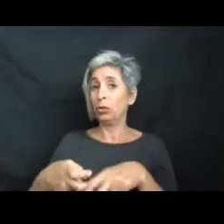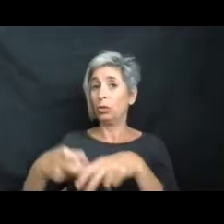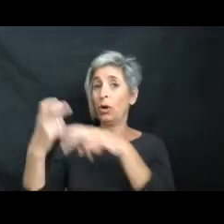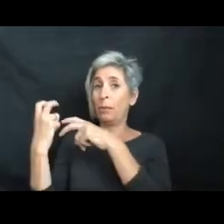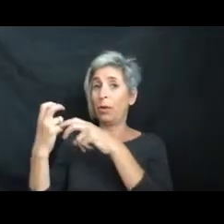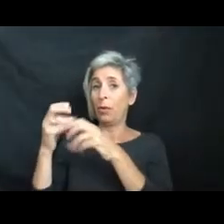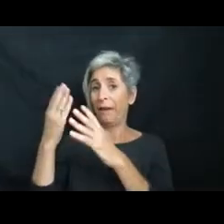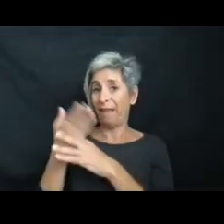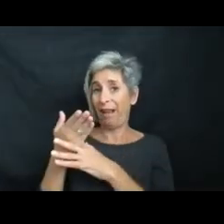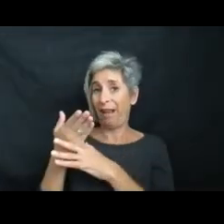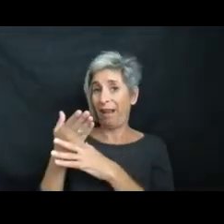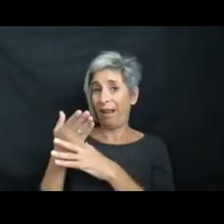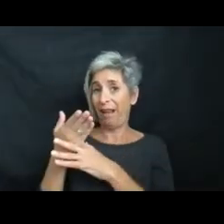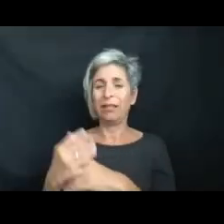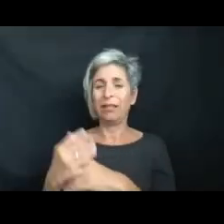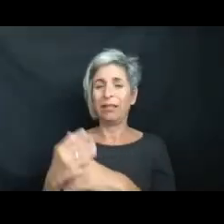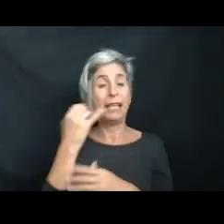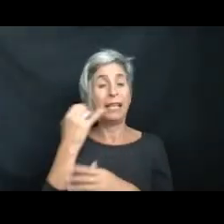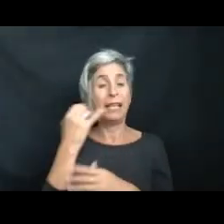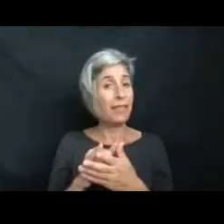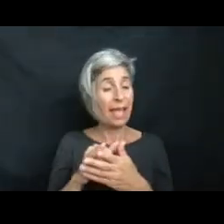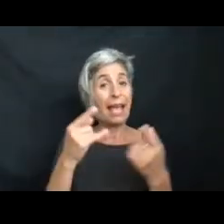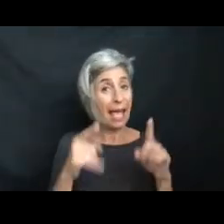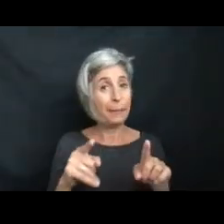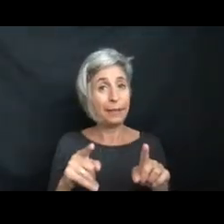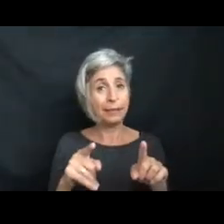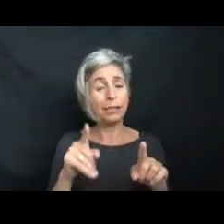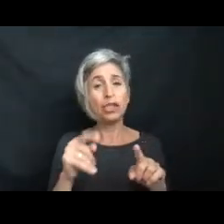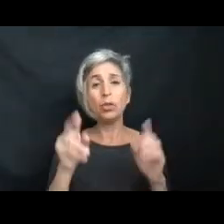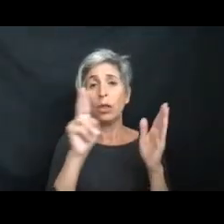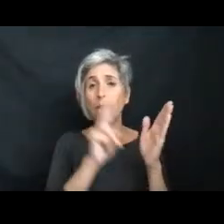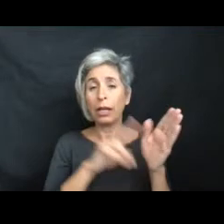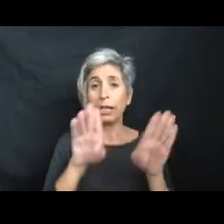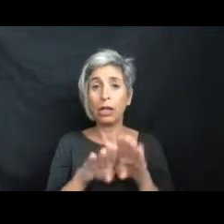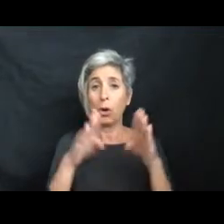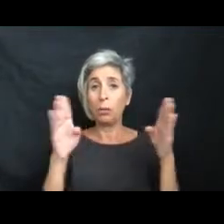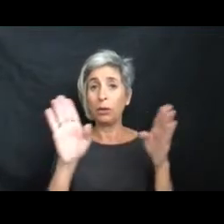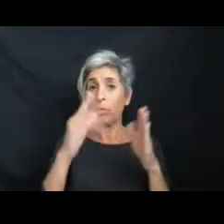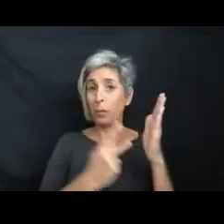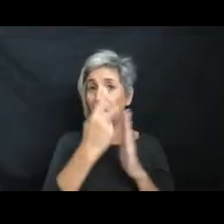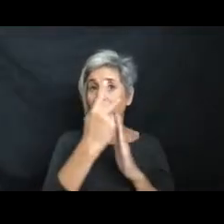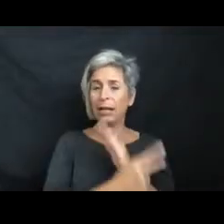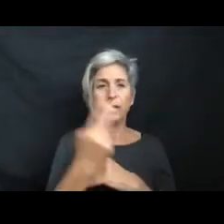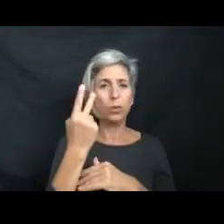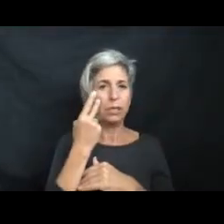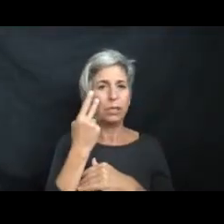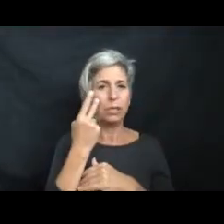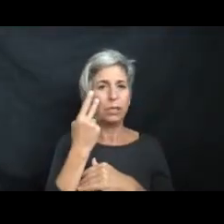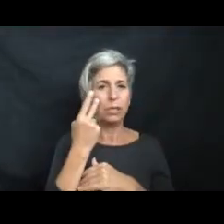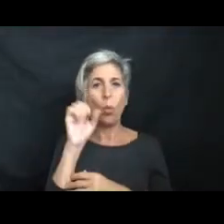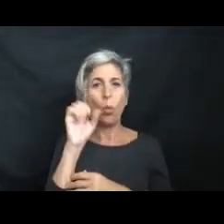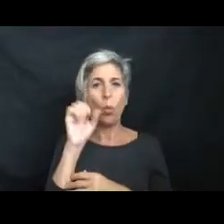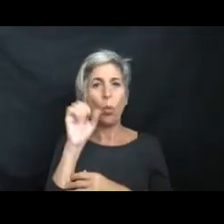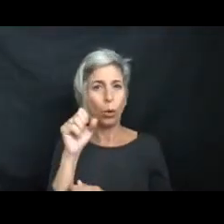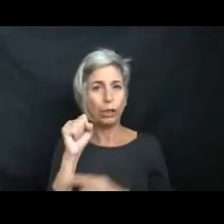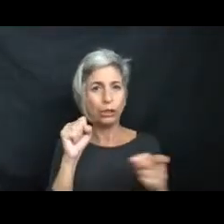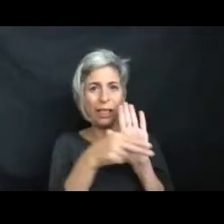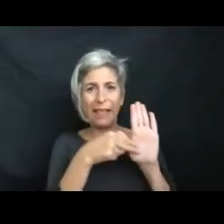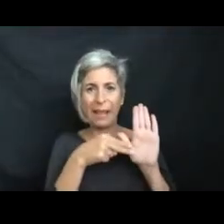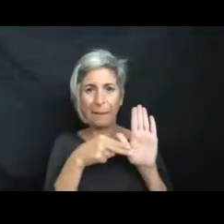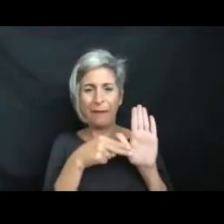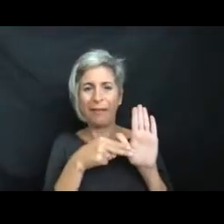And so if that did occur, when you log in and open your project, you will see this orange label,